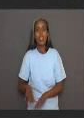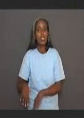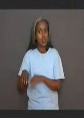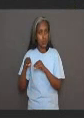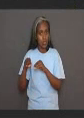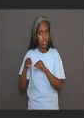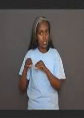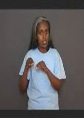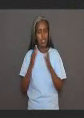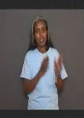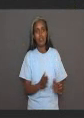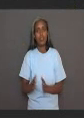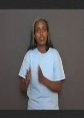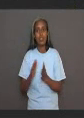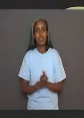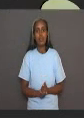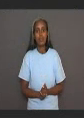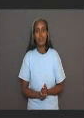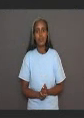Students, let's get ready.